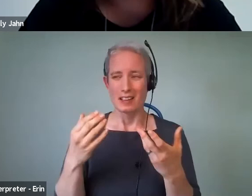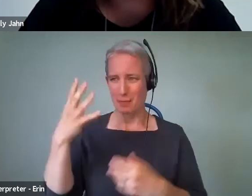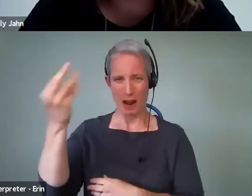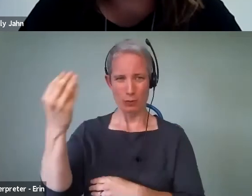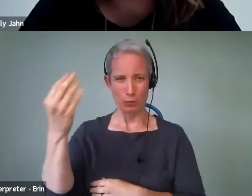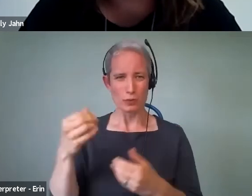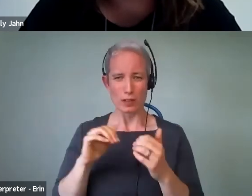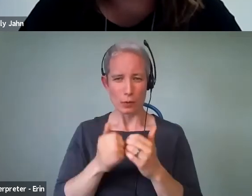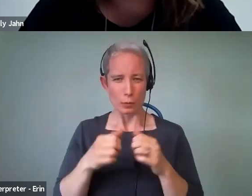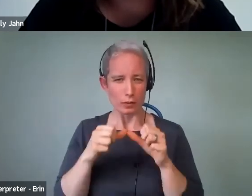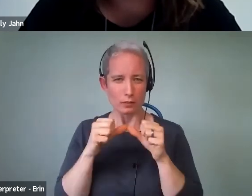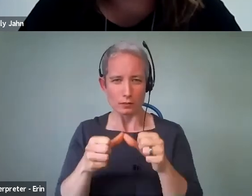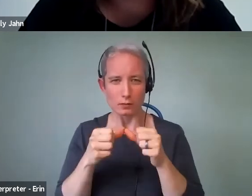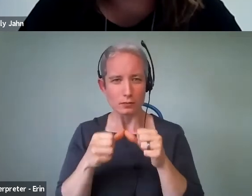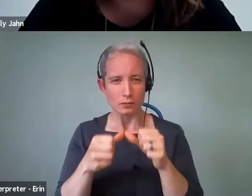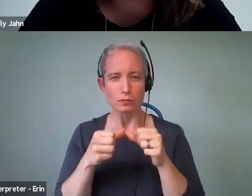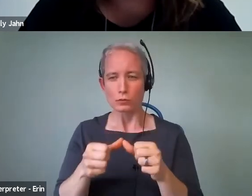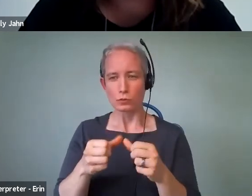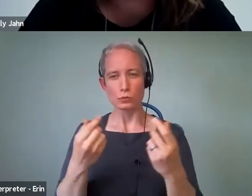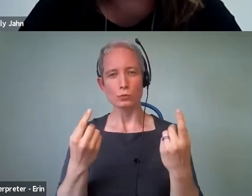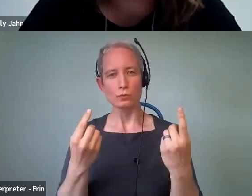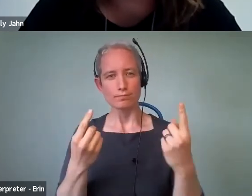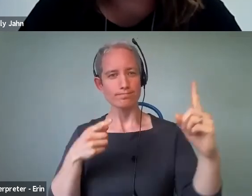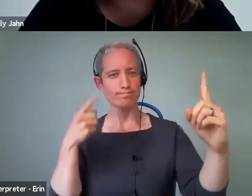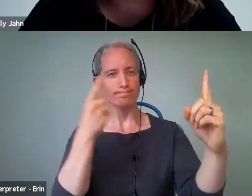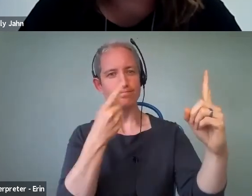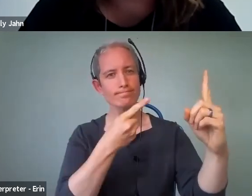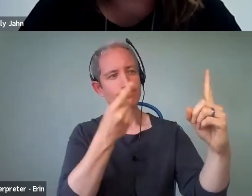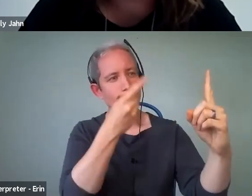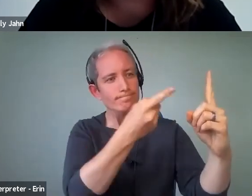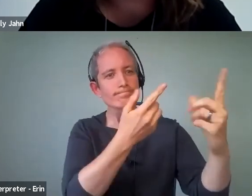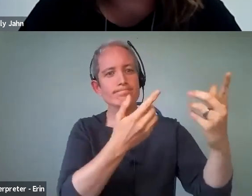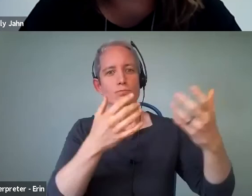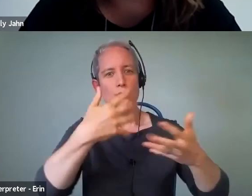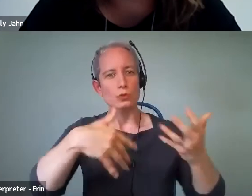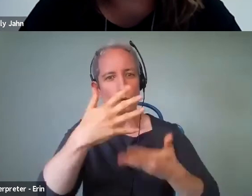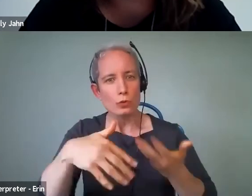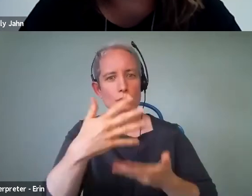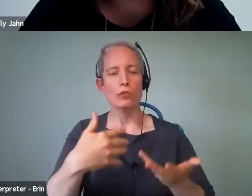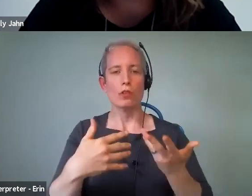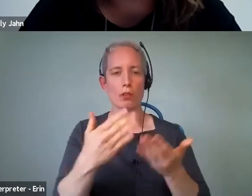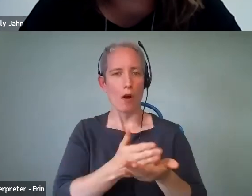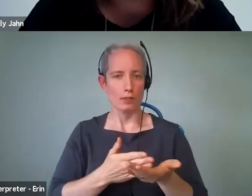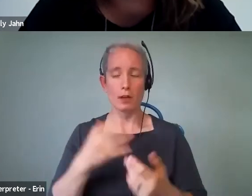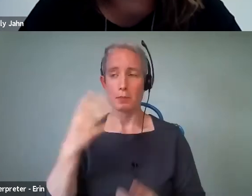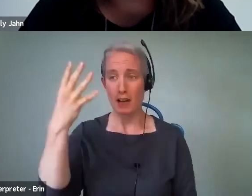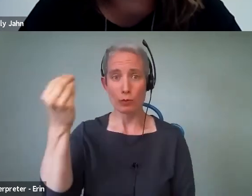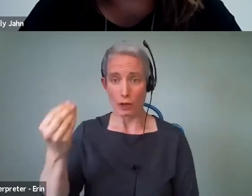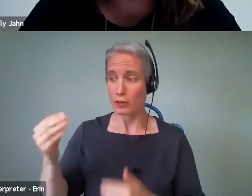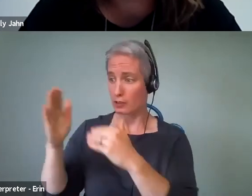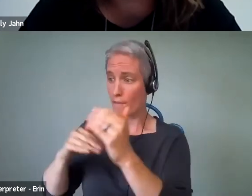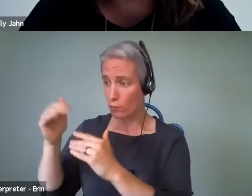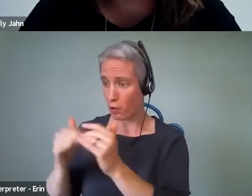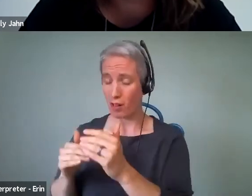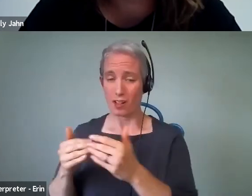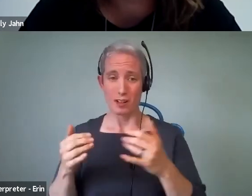to achieve some of those social interactions that we feel that we want to have, and outdoors will be more comfortable having them. So I